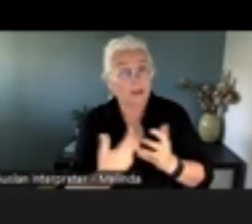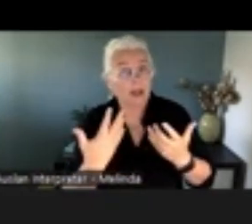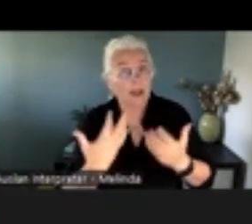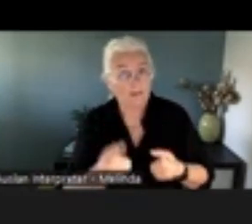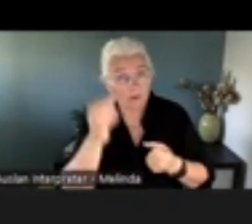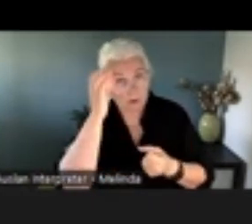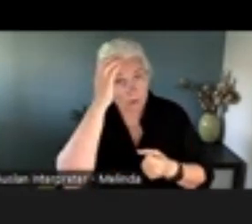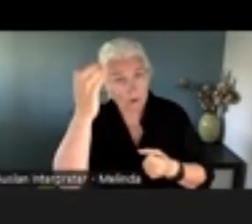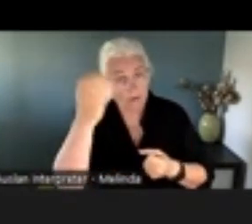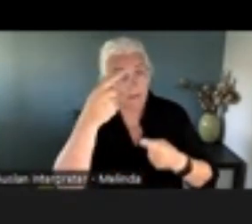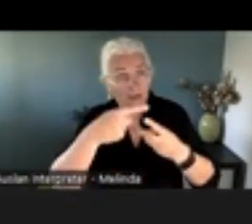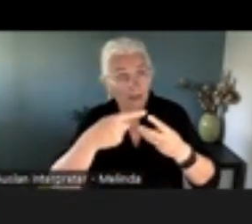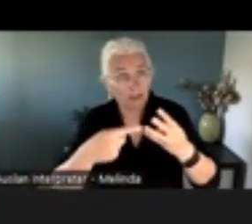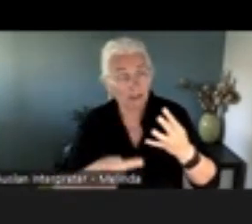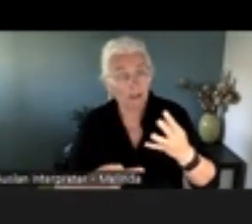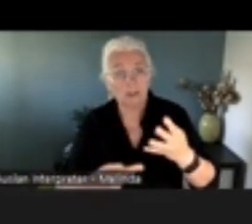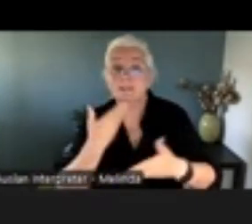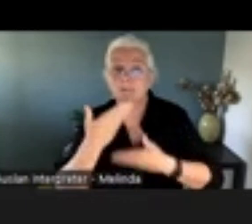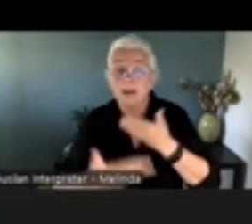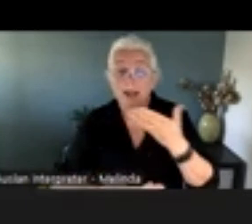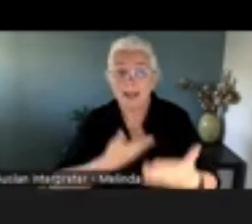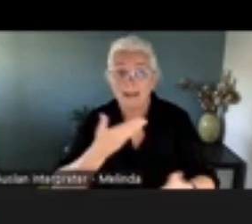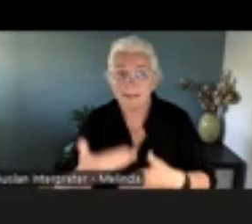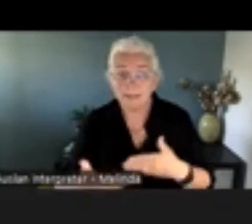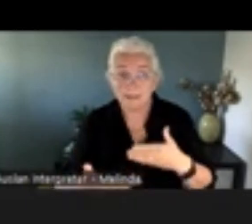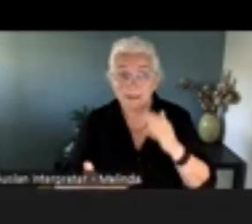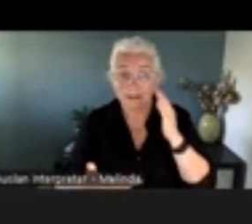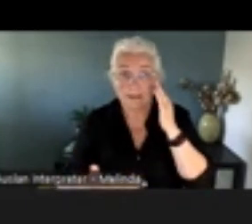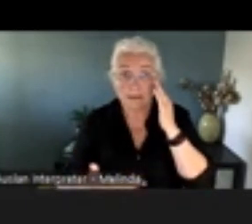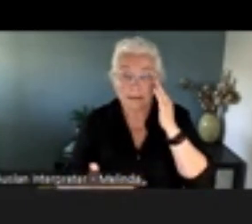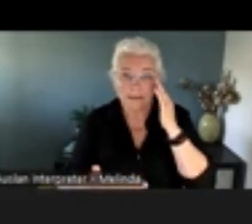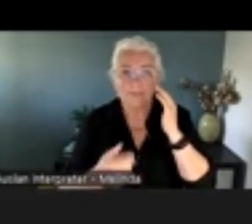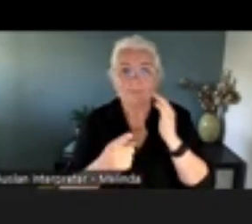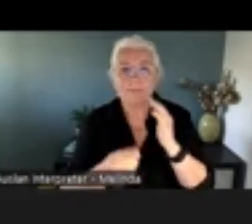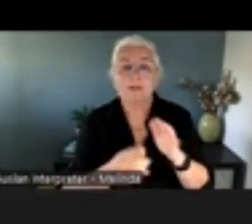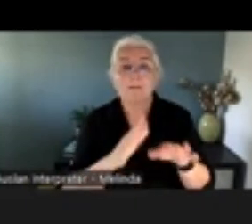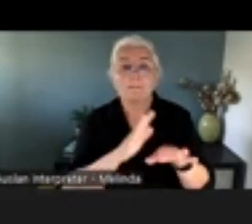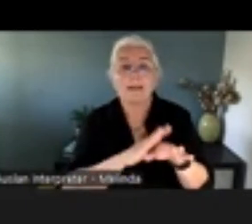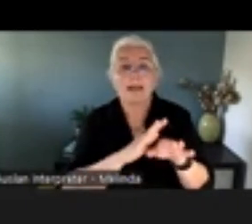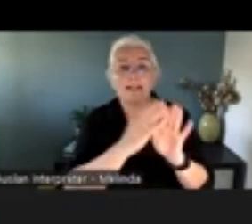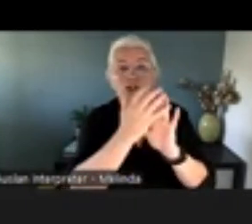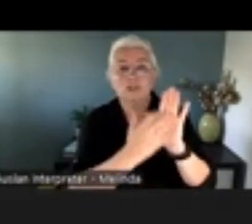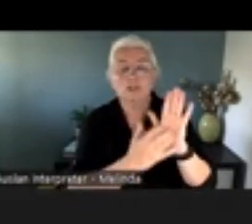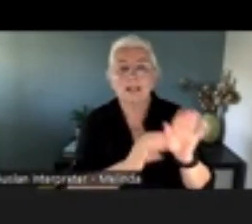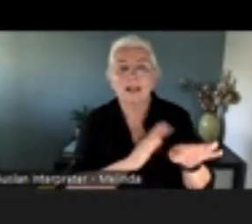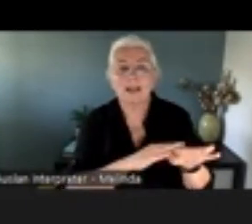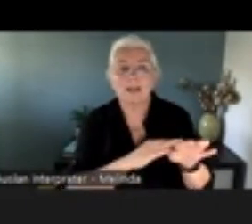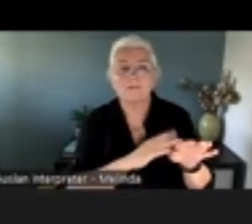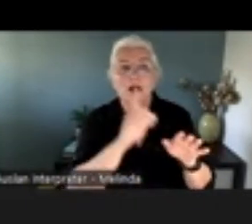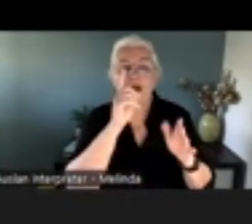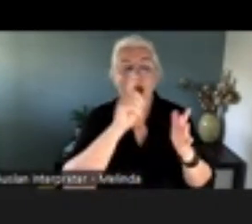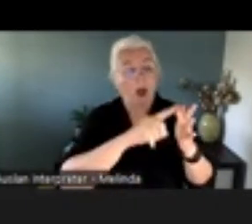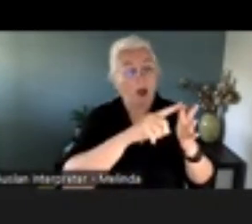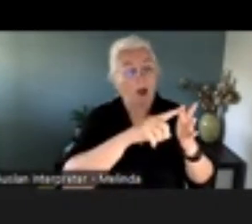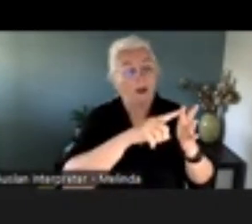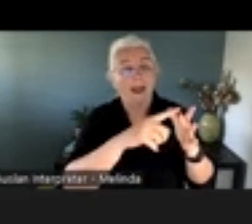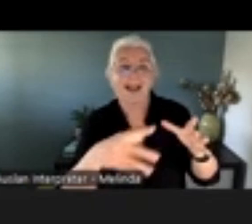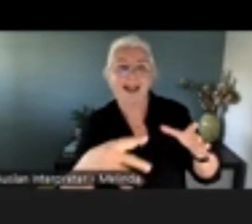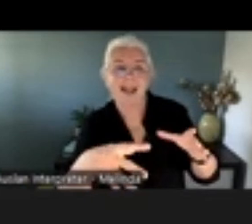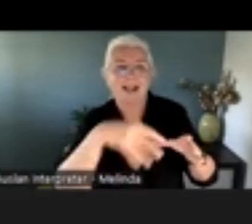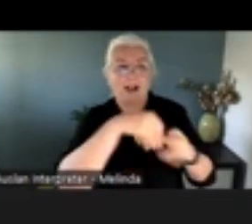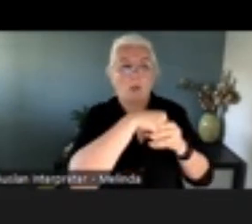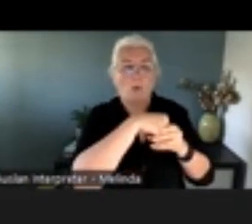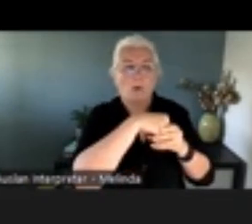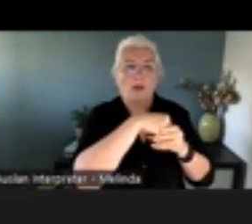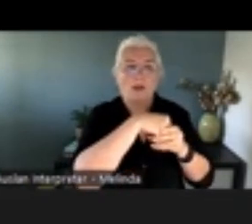each key part explained, which the page on the left, for example, is the include one. So it's